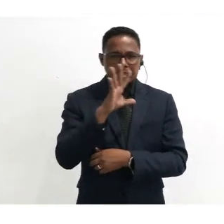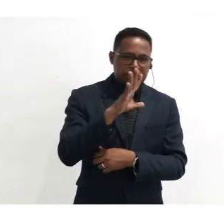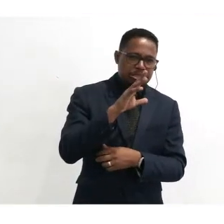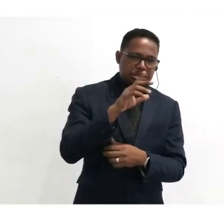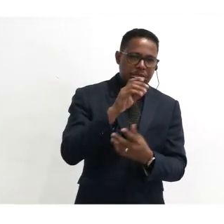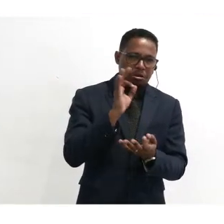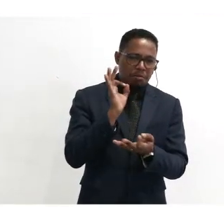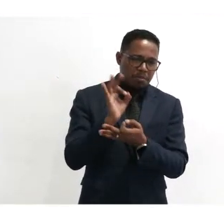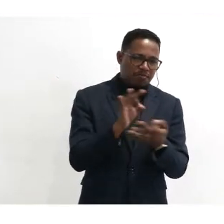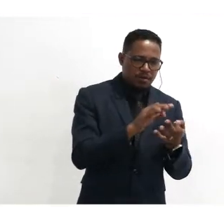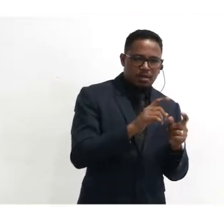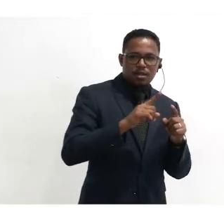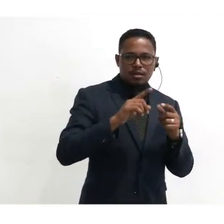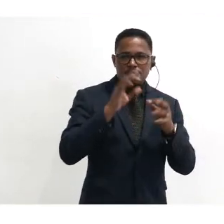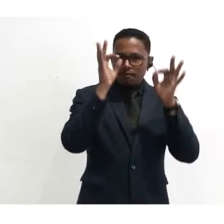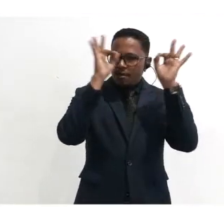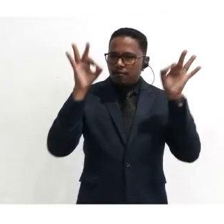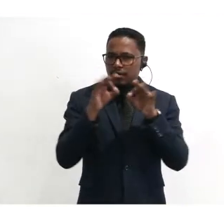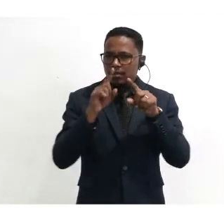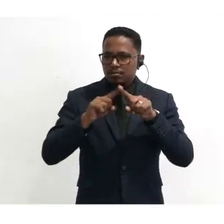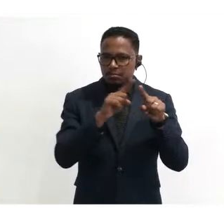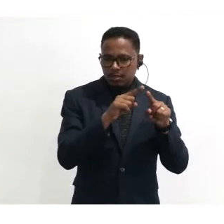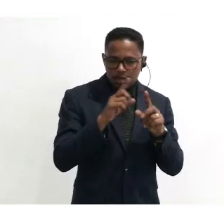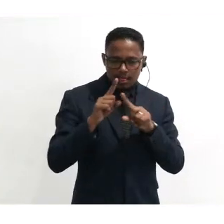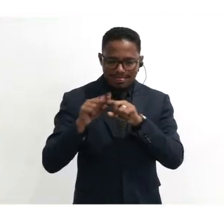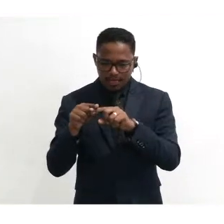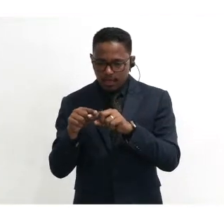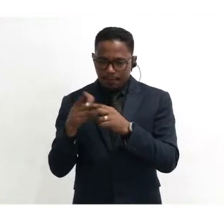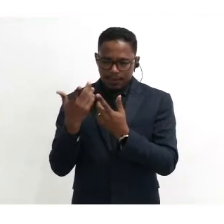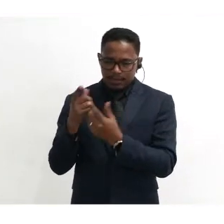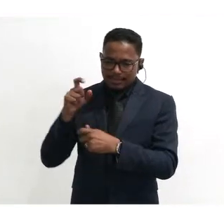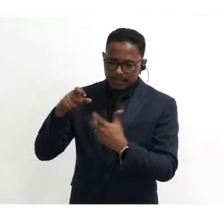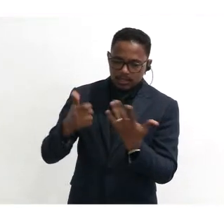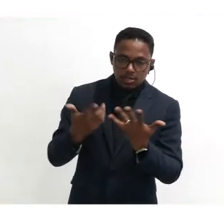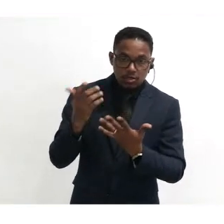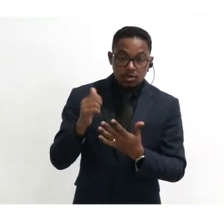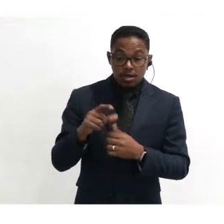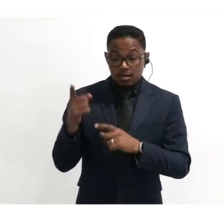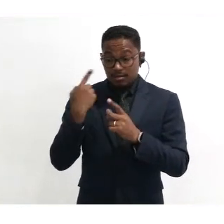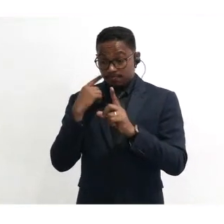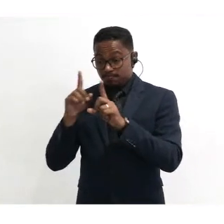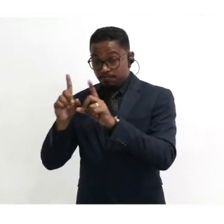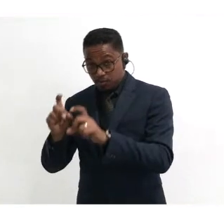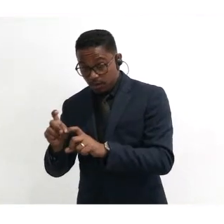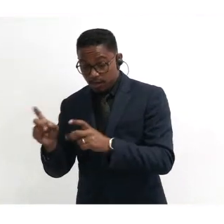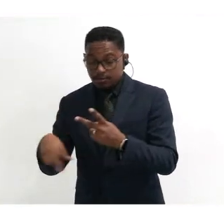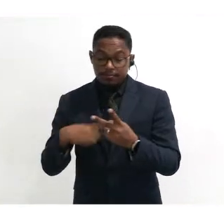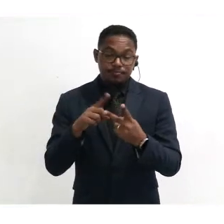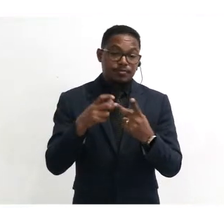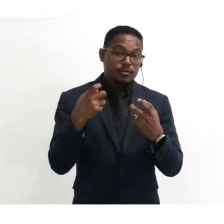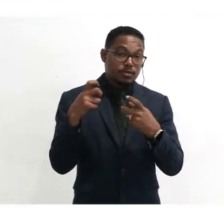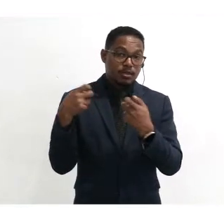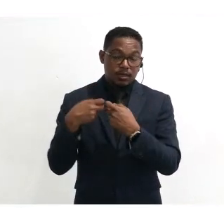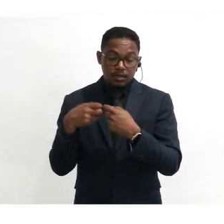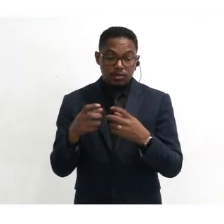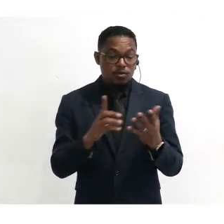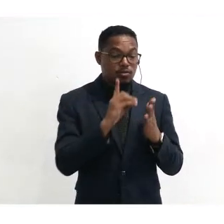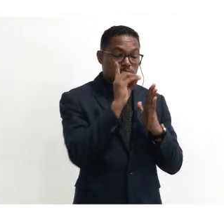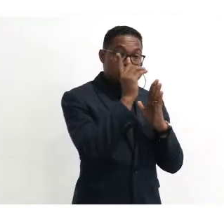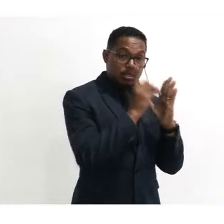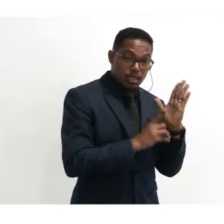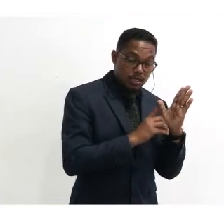you want to specialize in, whether it's an electrical simulation guy, and design guy, thermal person